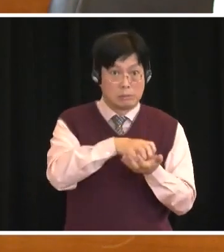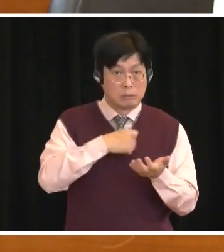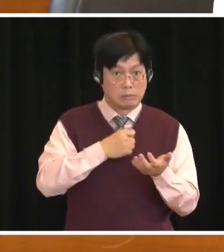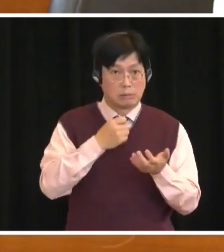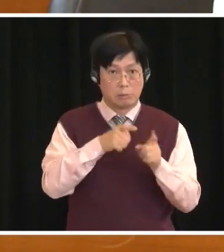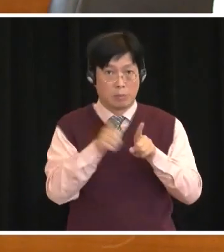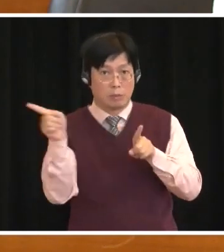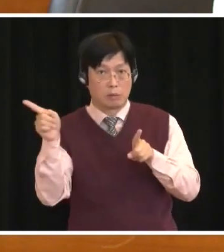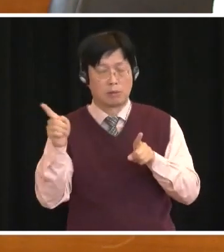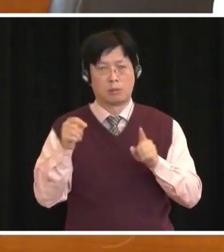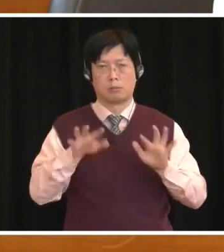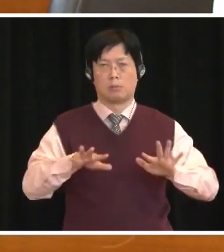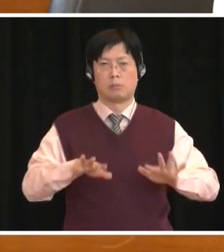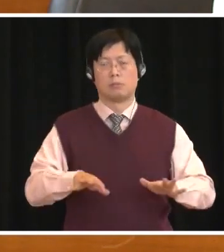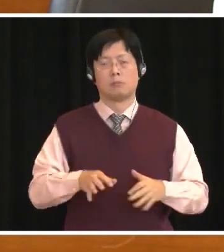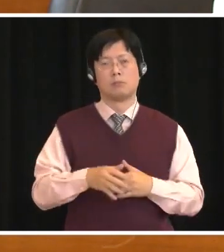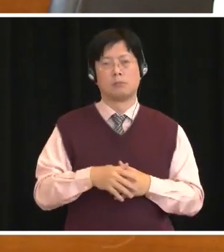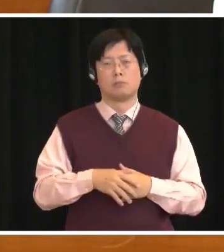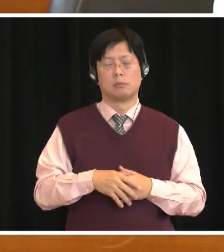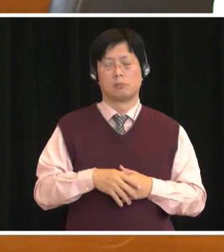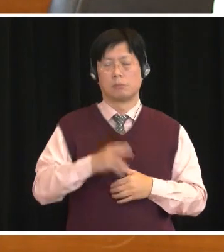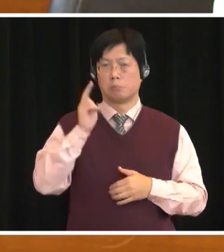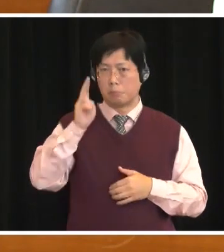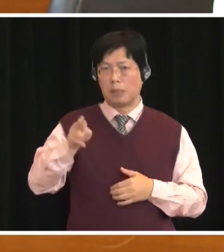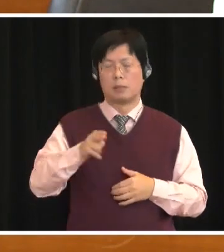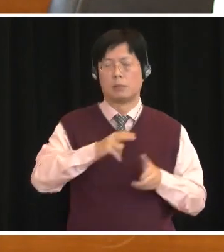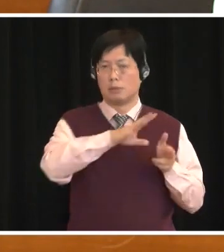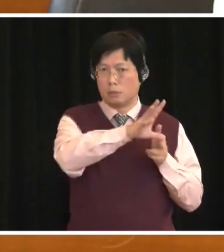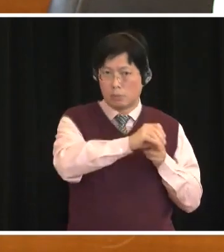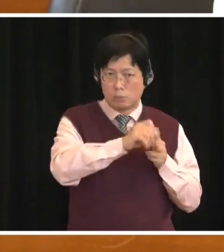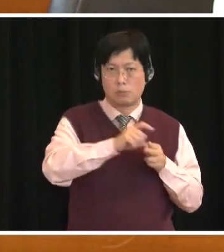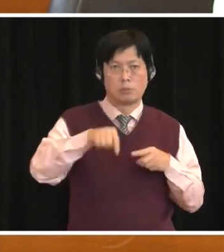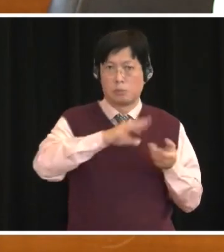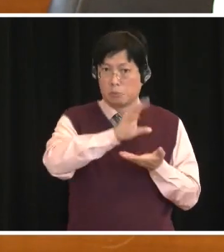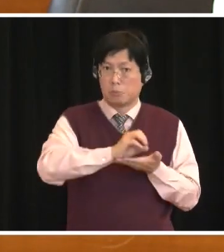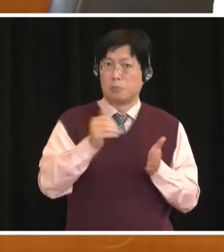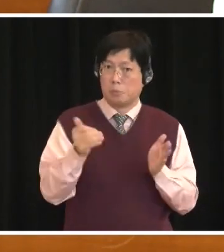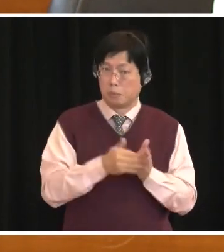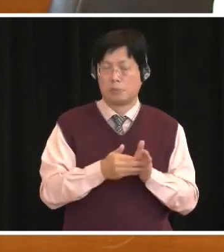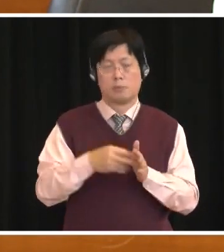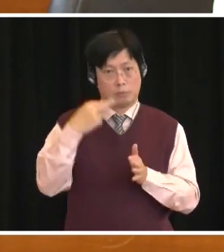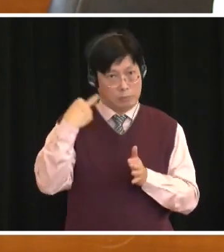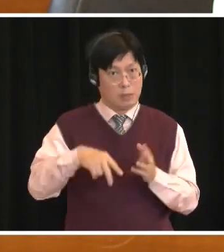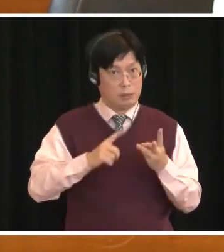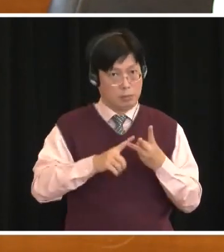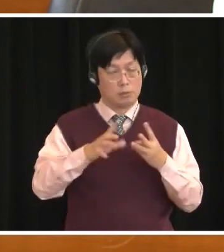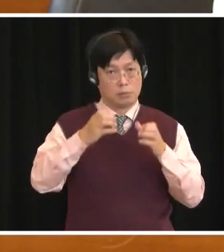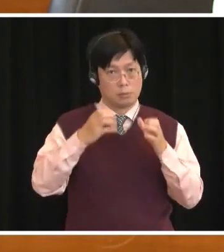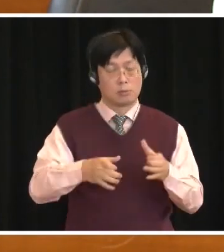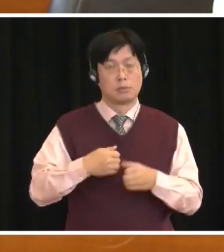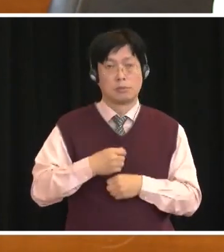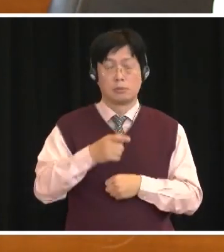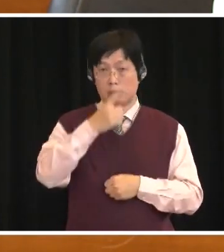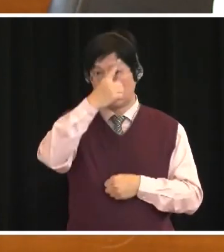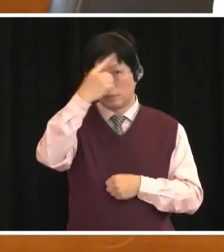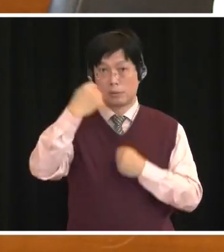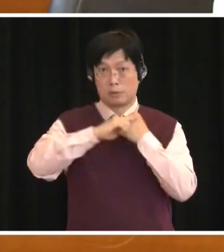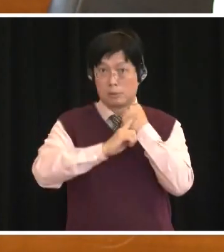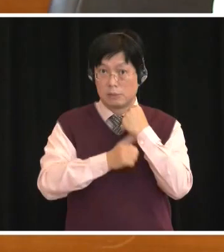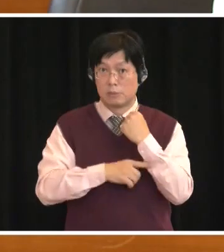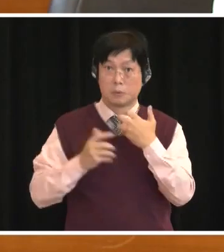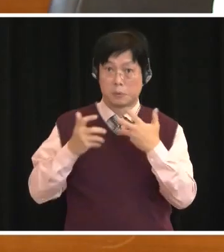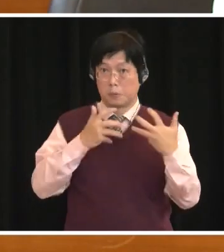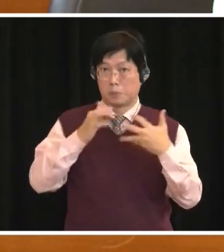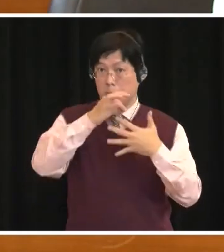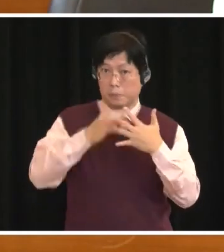court, or to prevent any contamination of his testimony. In addition to recording